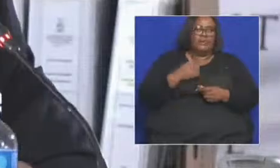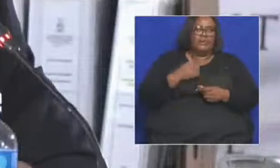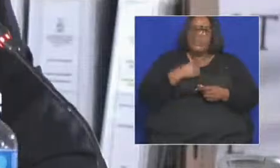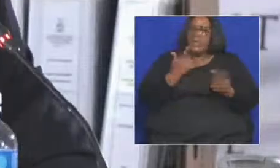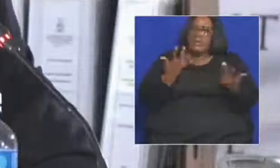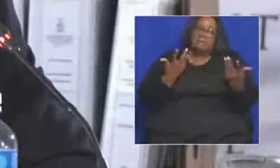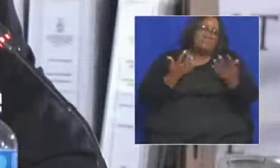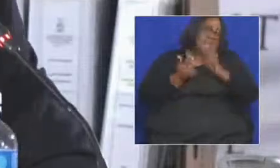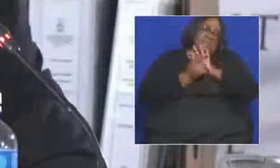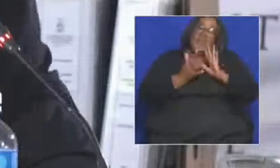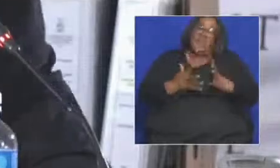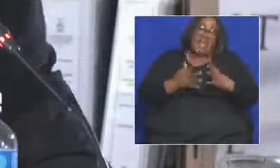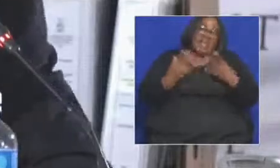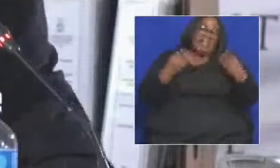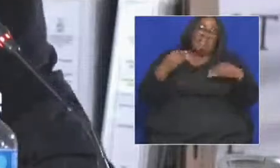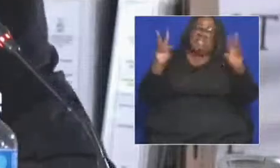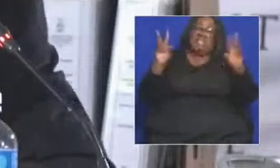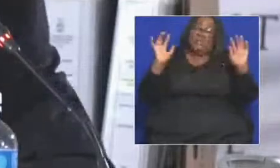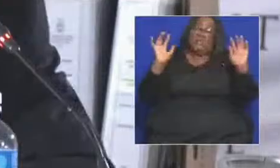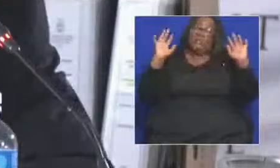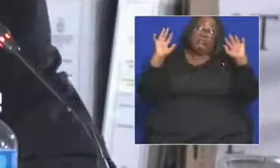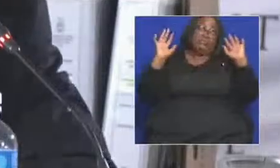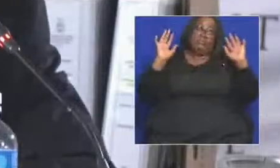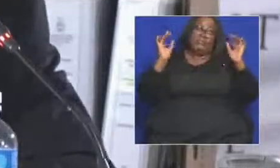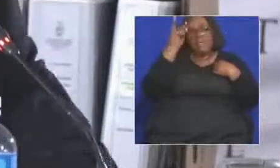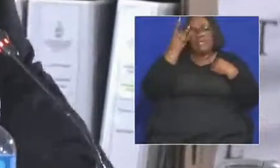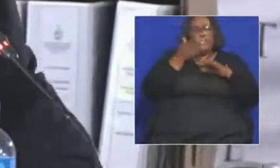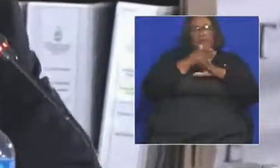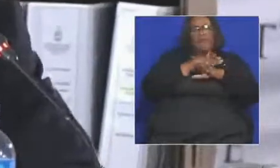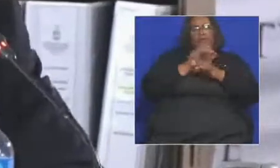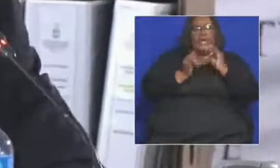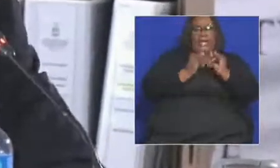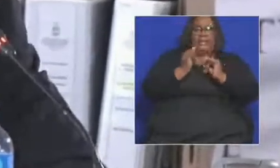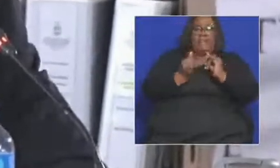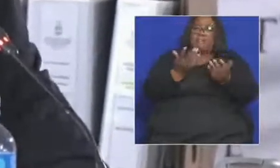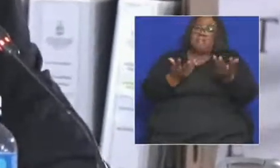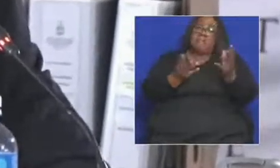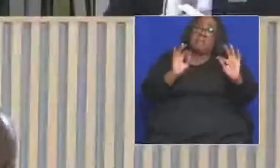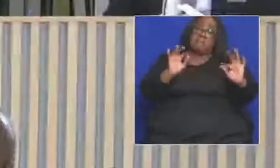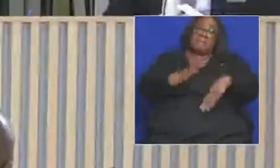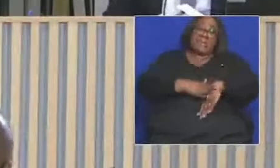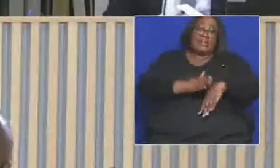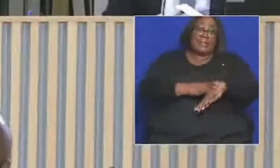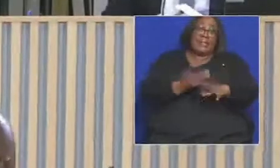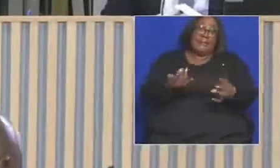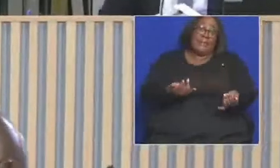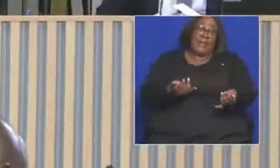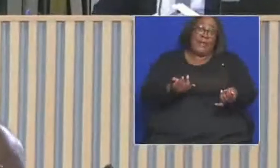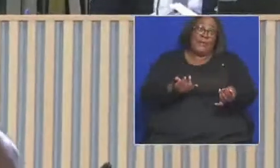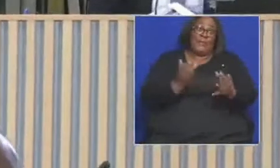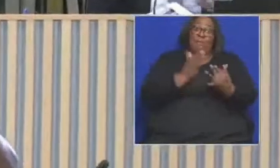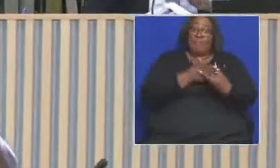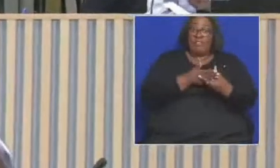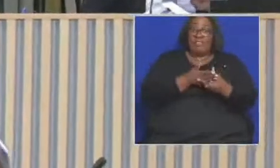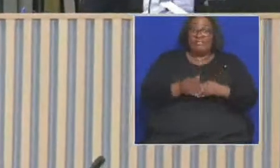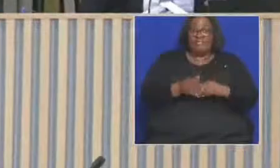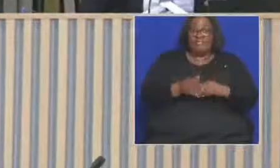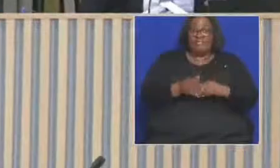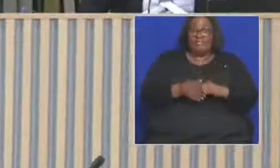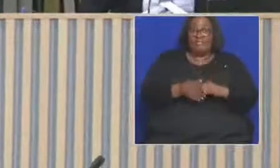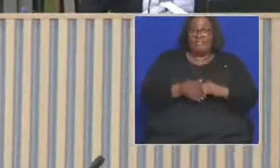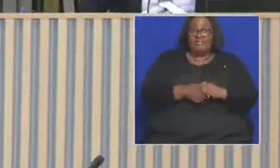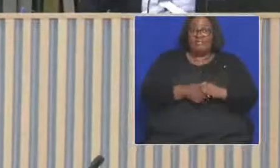my pay grade. Chair, I see it's 2 minutes to 11. This might pay up. Let's adjourn and